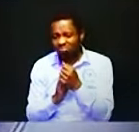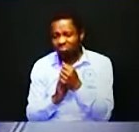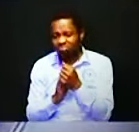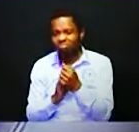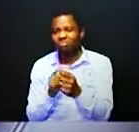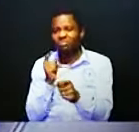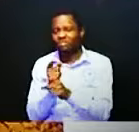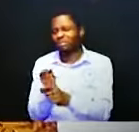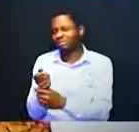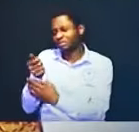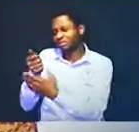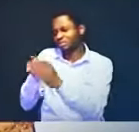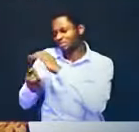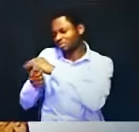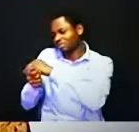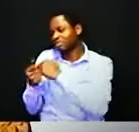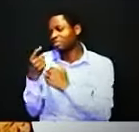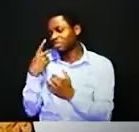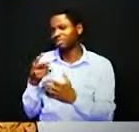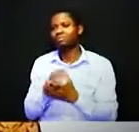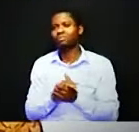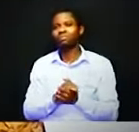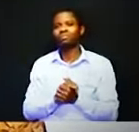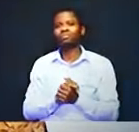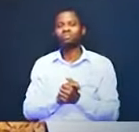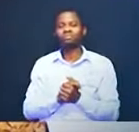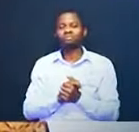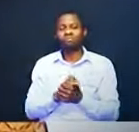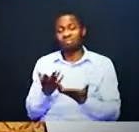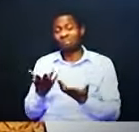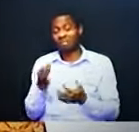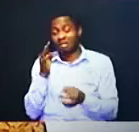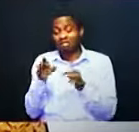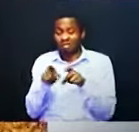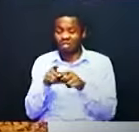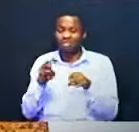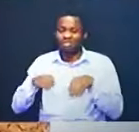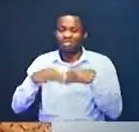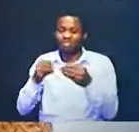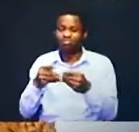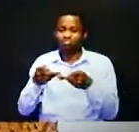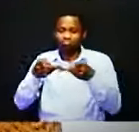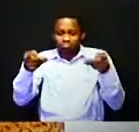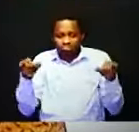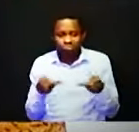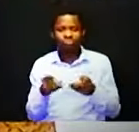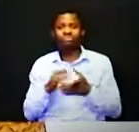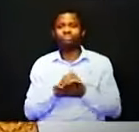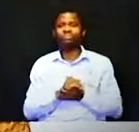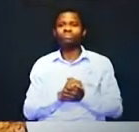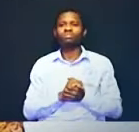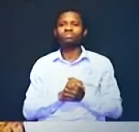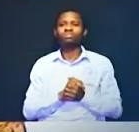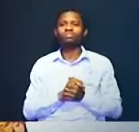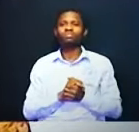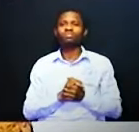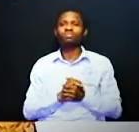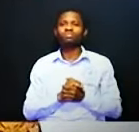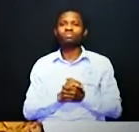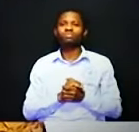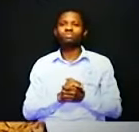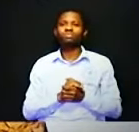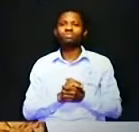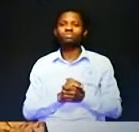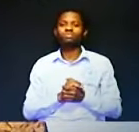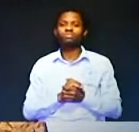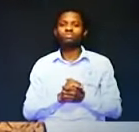ti abako nan so na hwe. If you like, even give him some position. Wo de bo modin a pedi bre bi fa ne hwe. Wo be hu. Say